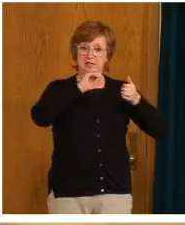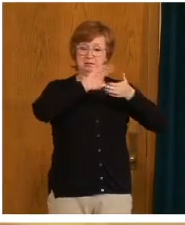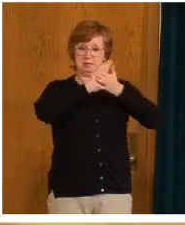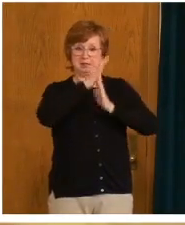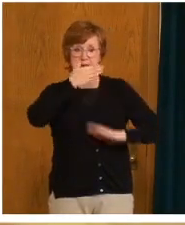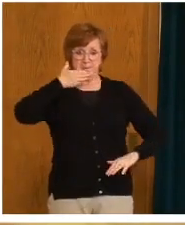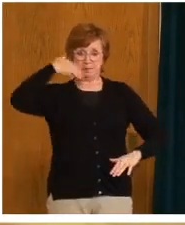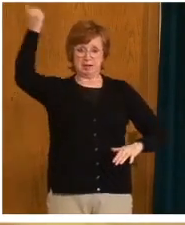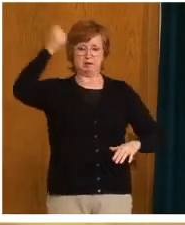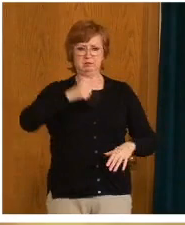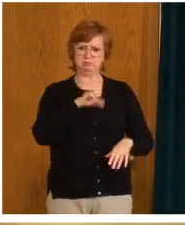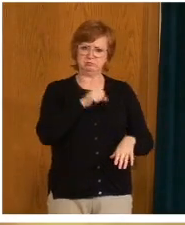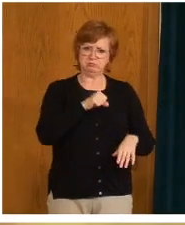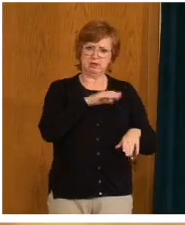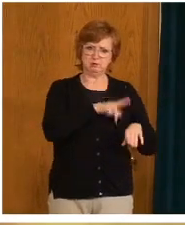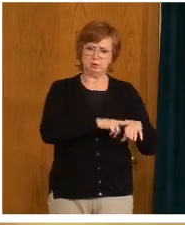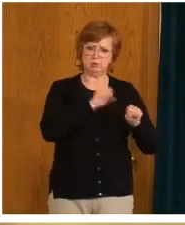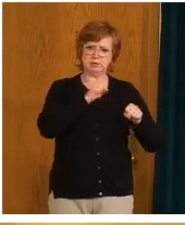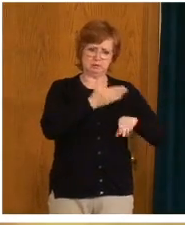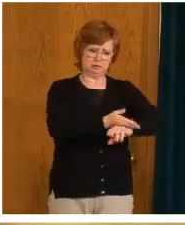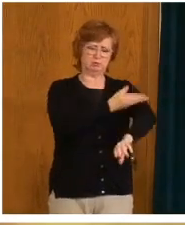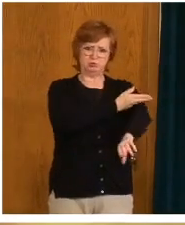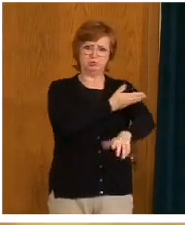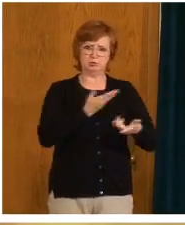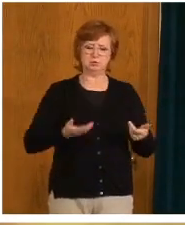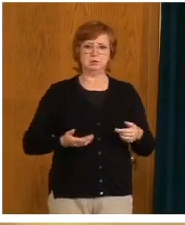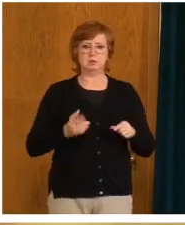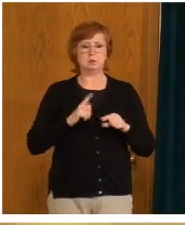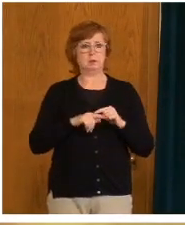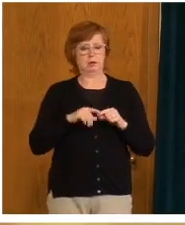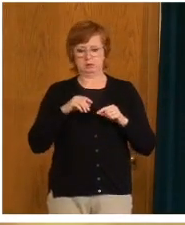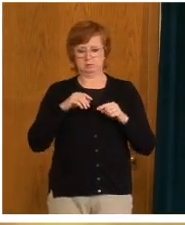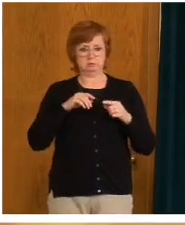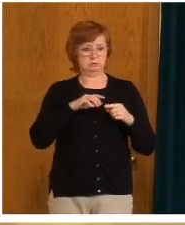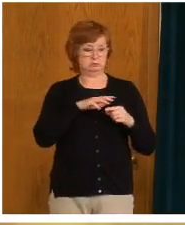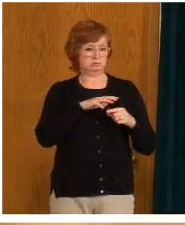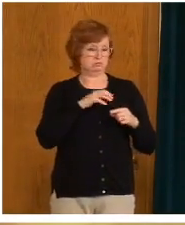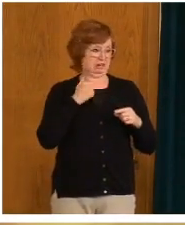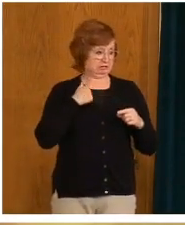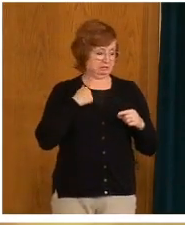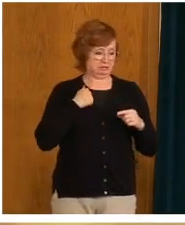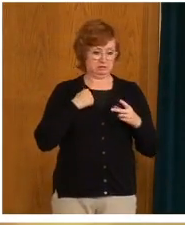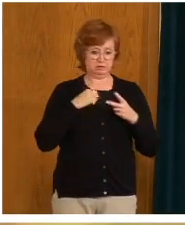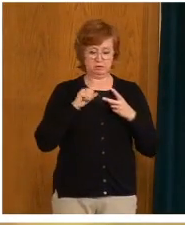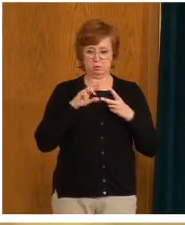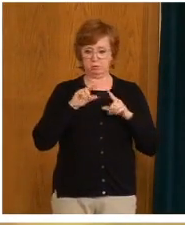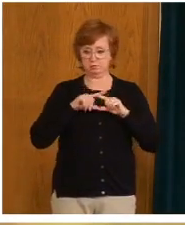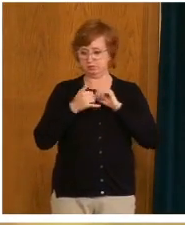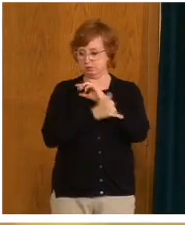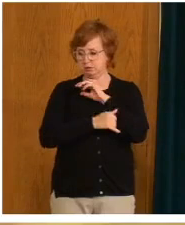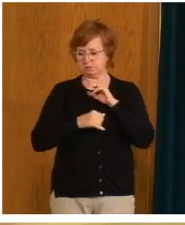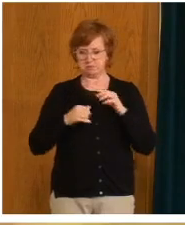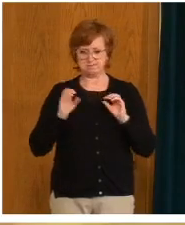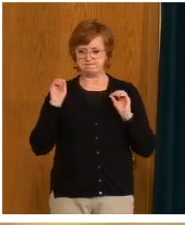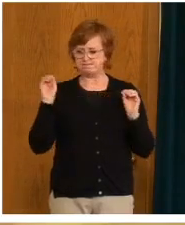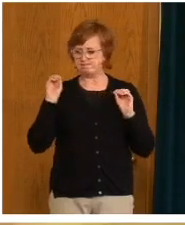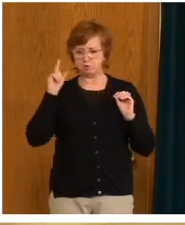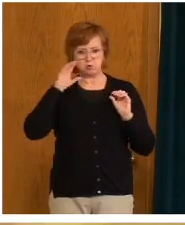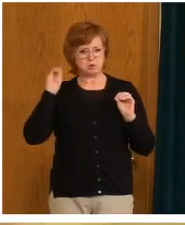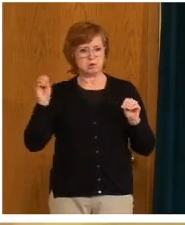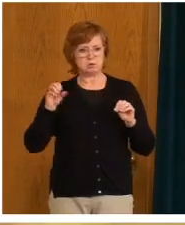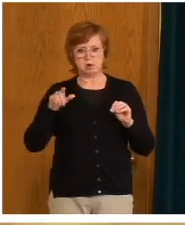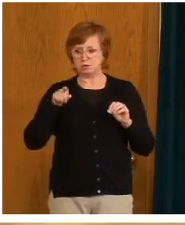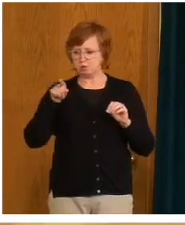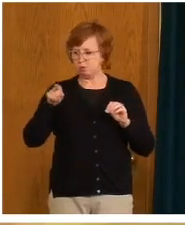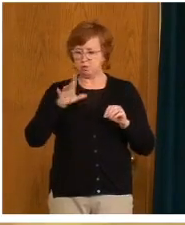virtually any. I'm not aware of anywhere in Canada or really around the world where it has been stronger. Now, as we receive larger amounts of vaccine, we'll